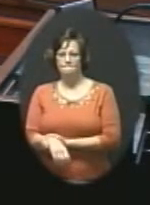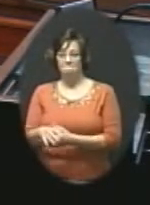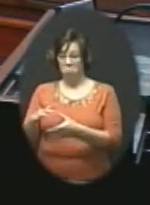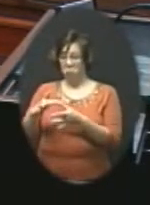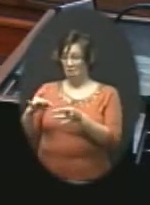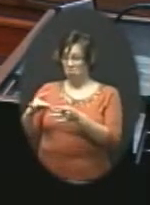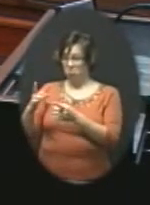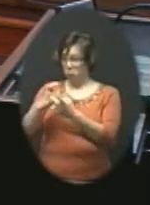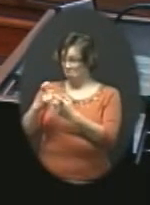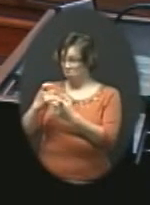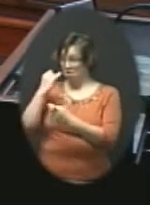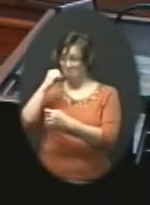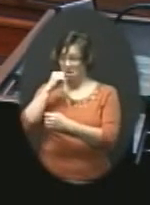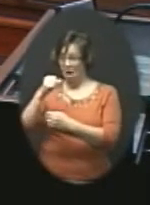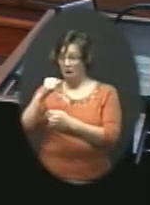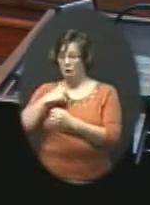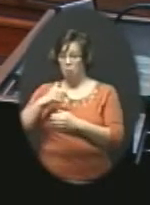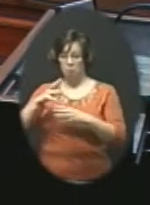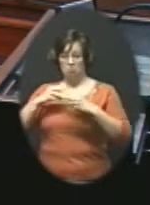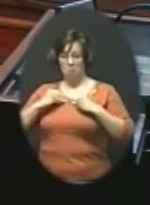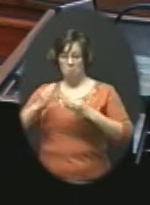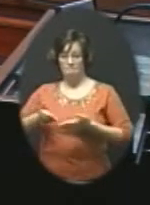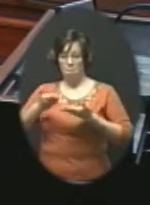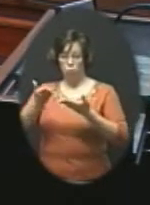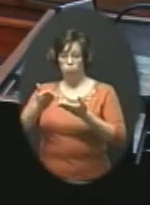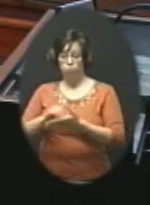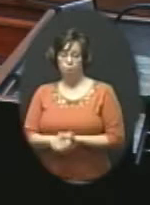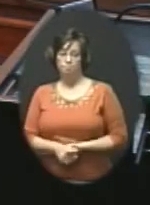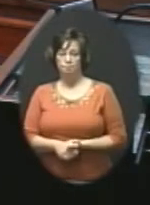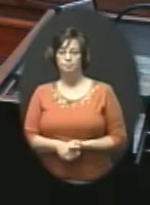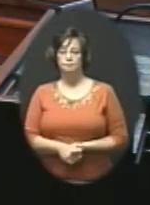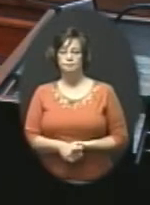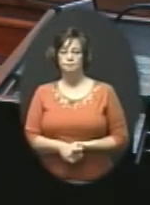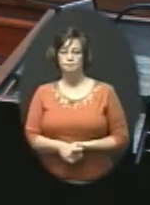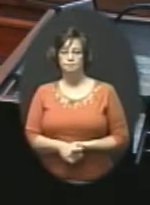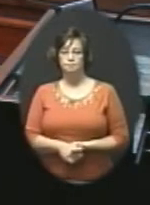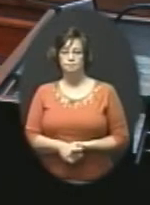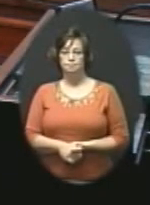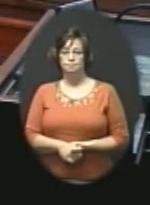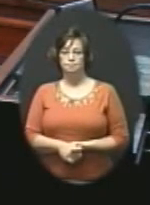Comments or questions? If not, I would entertain a motion.